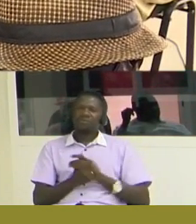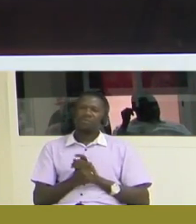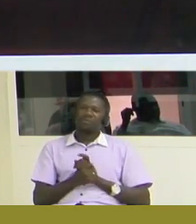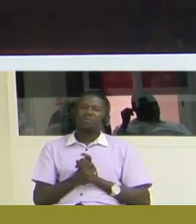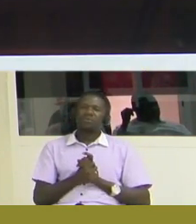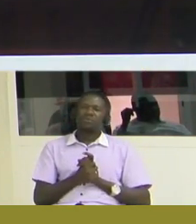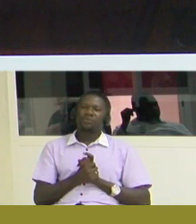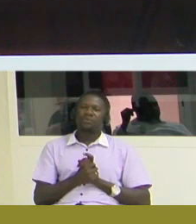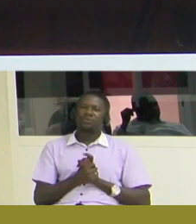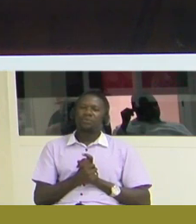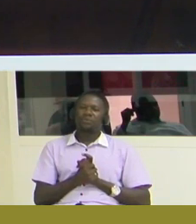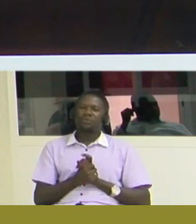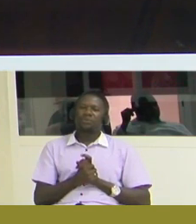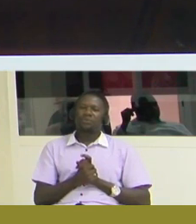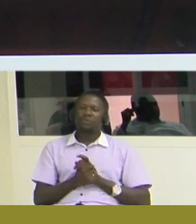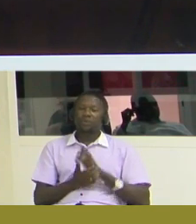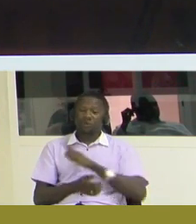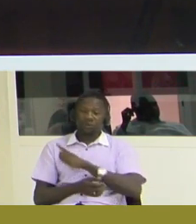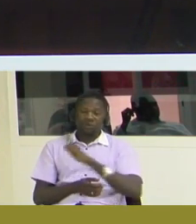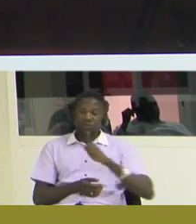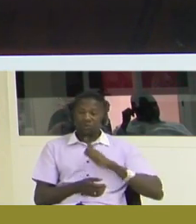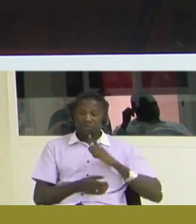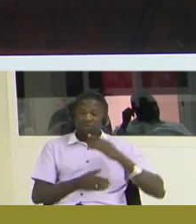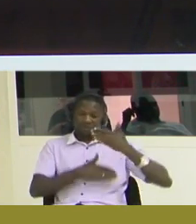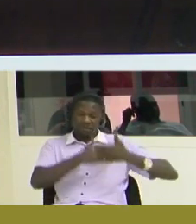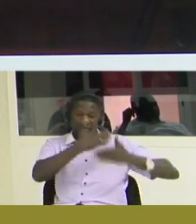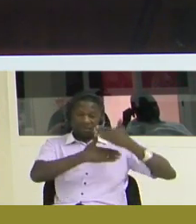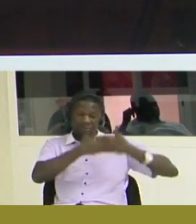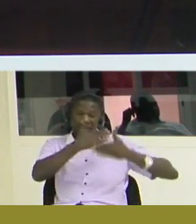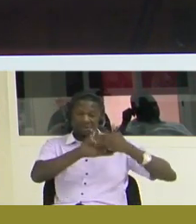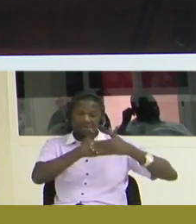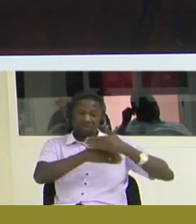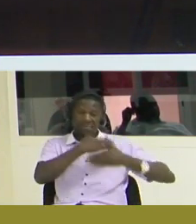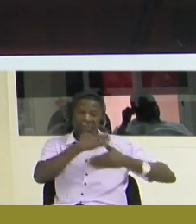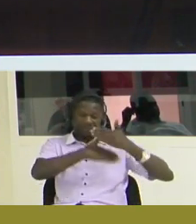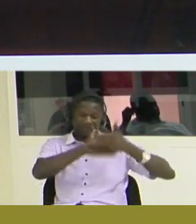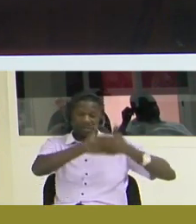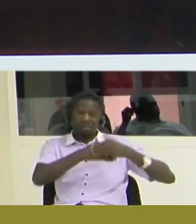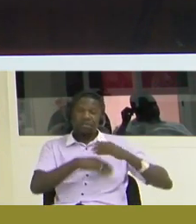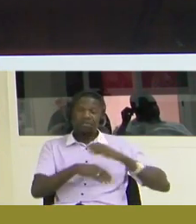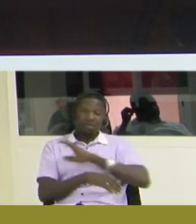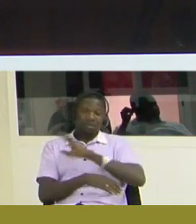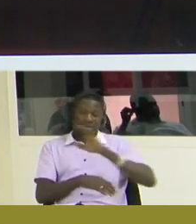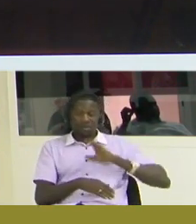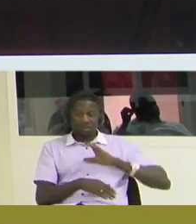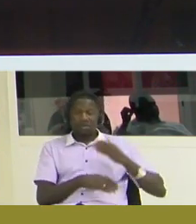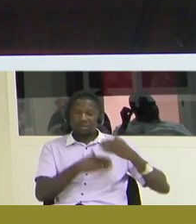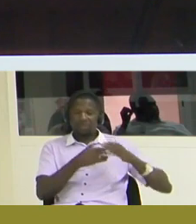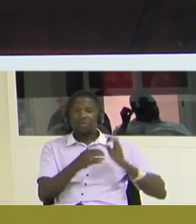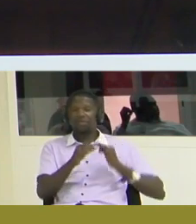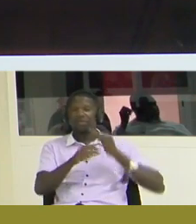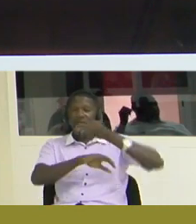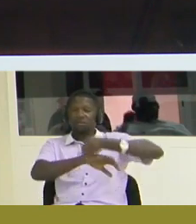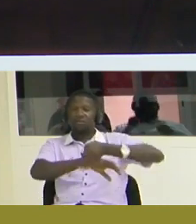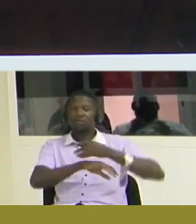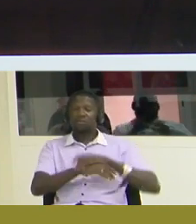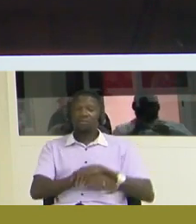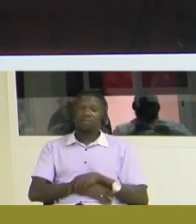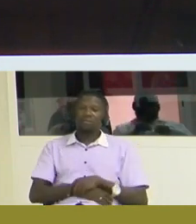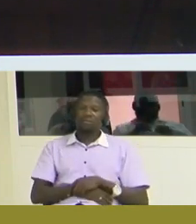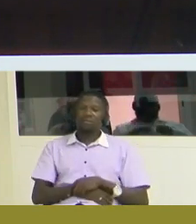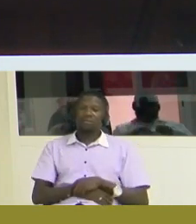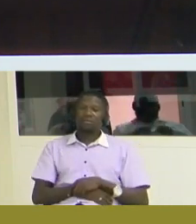to leave a dent in Finn's Farah we had films at fahara so Tonka